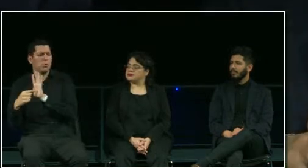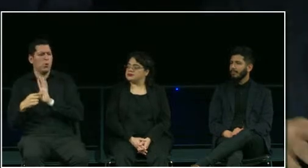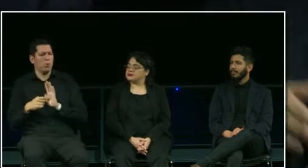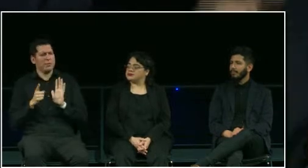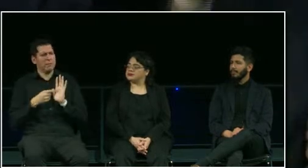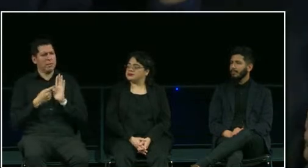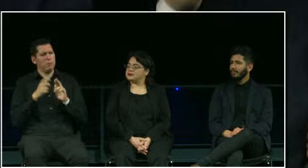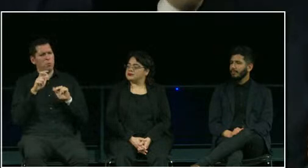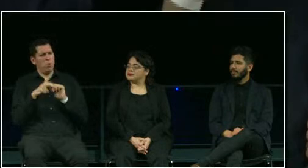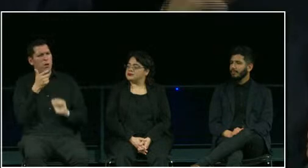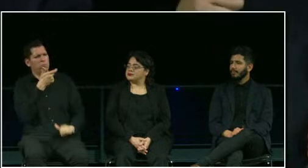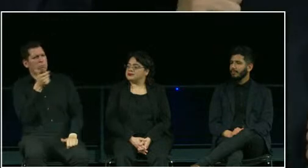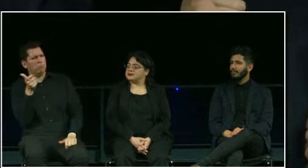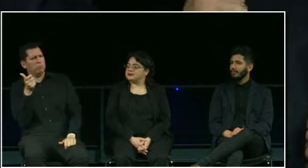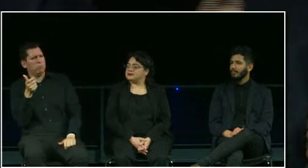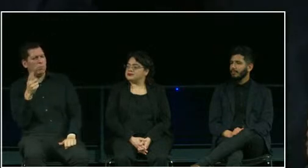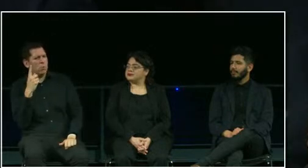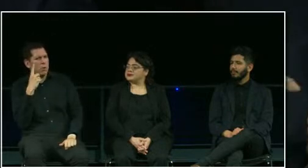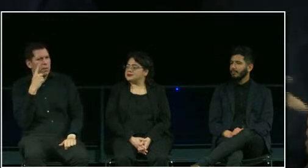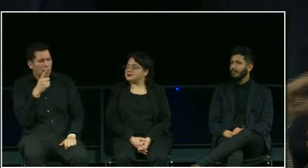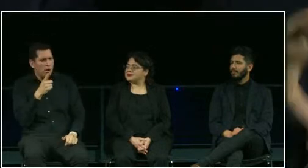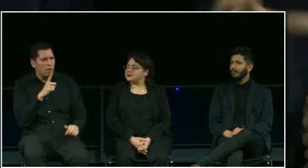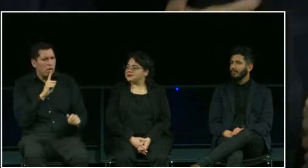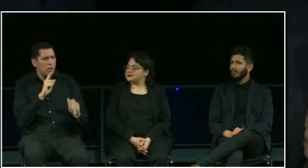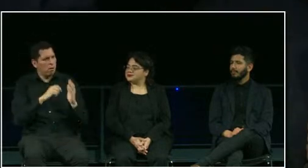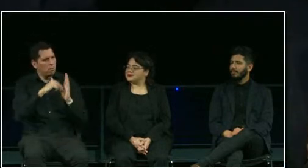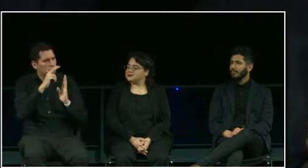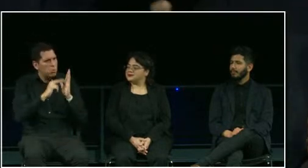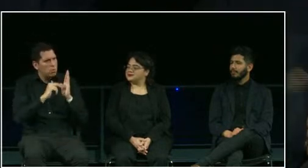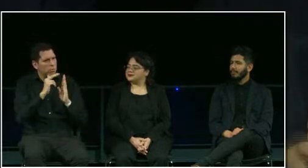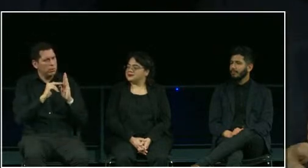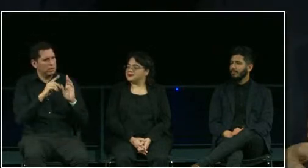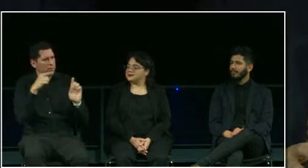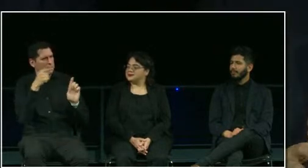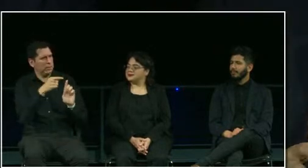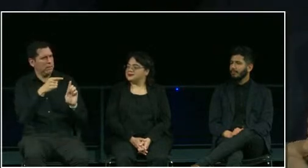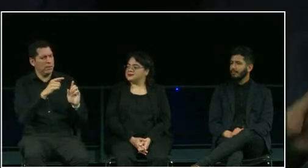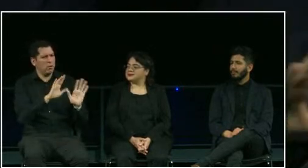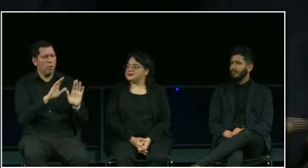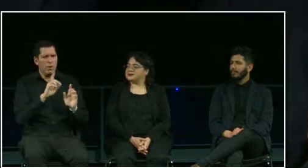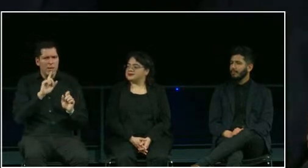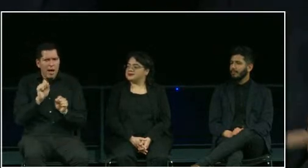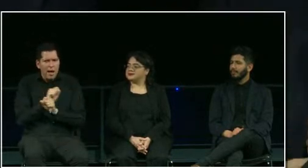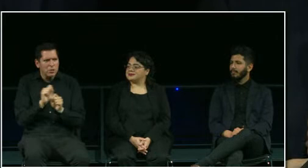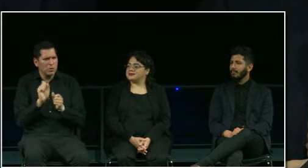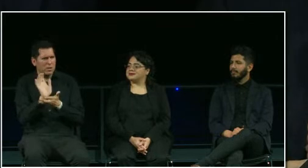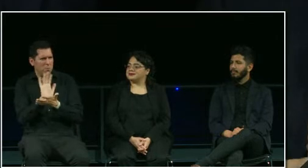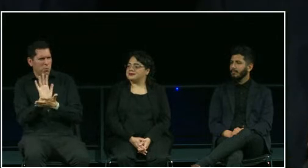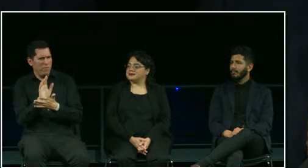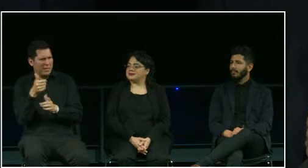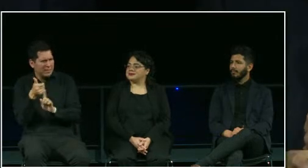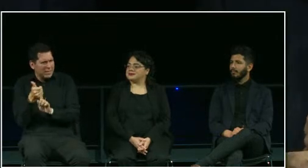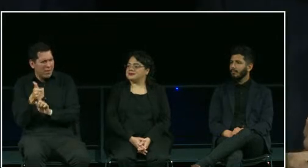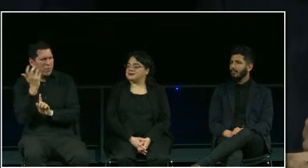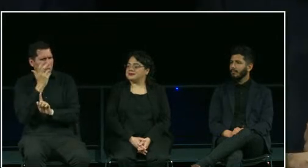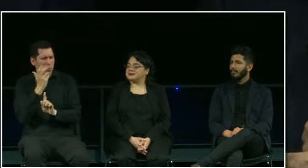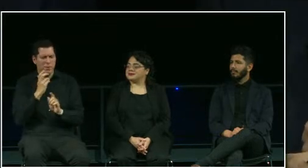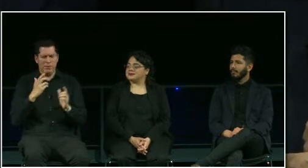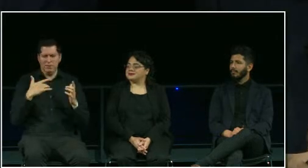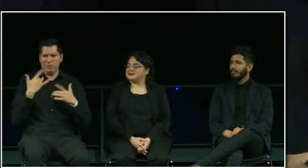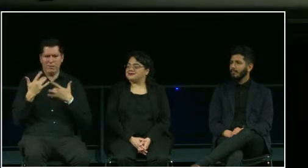theater and we thought we were looking at vis dev paintings and it was the actual lighting of the movie. And so it was a crazy ride, but an exciting